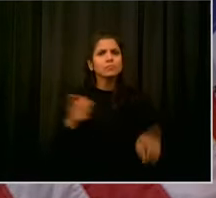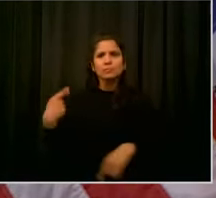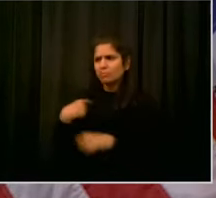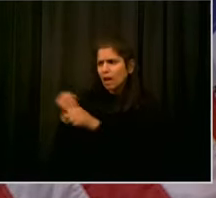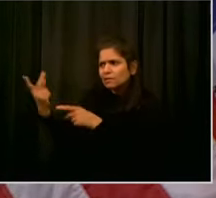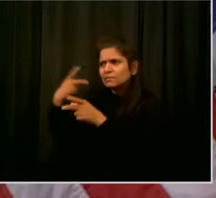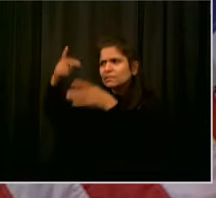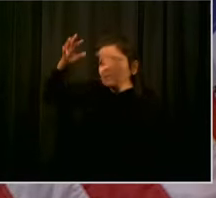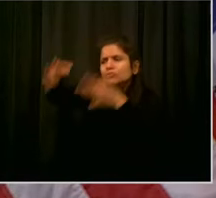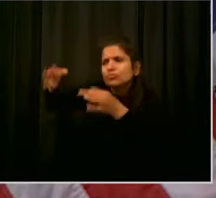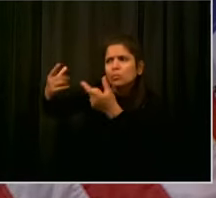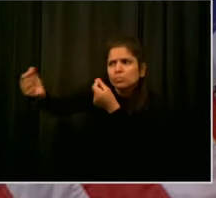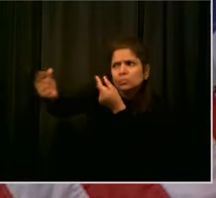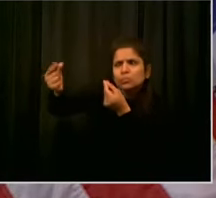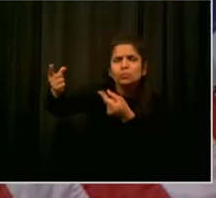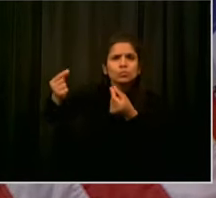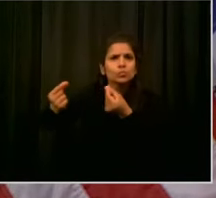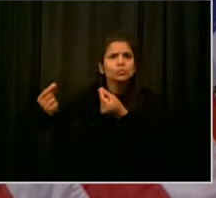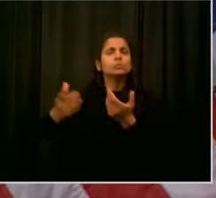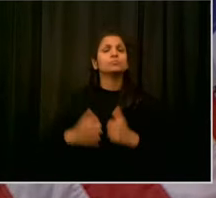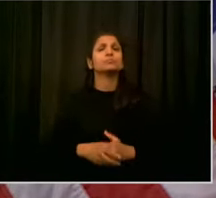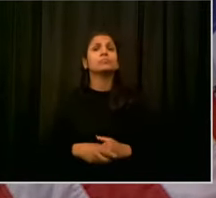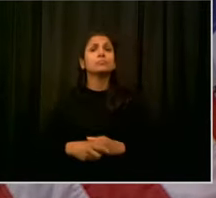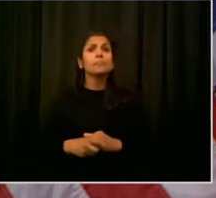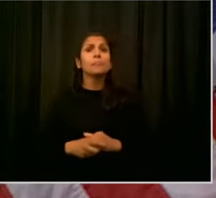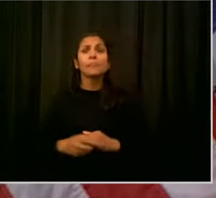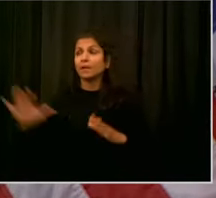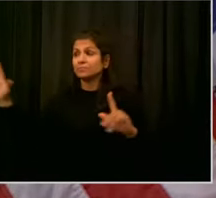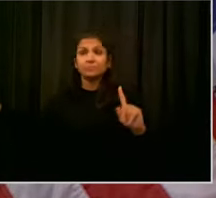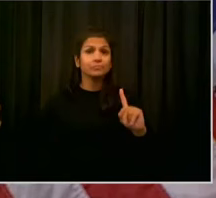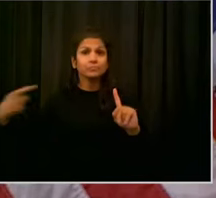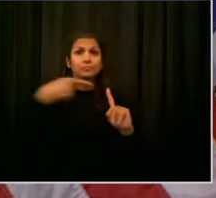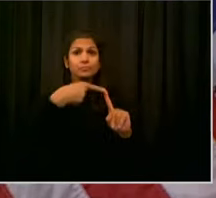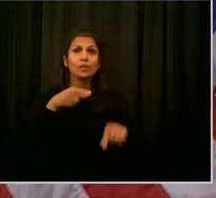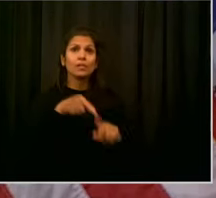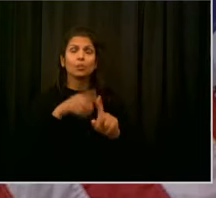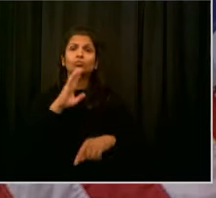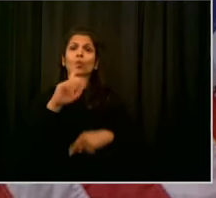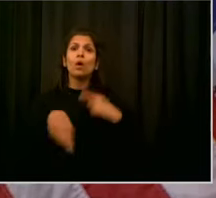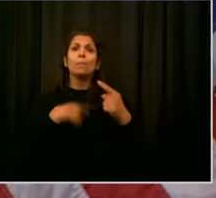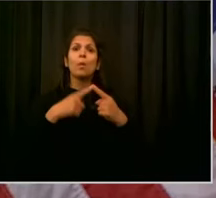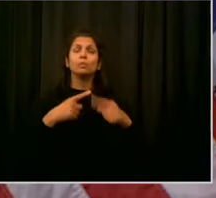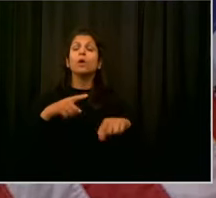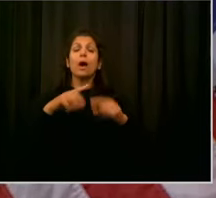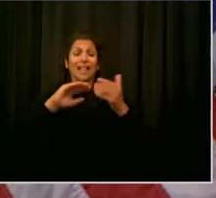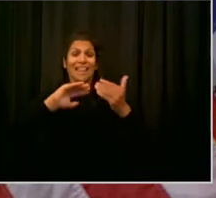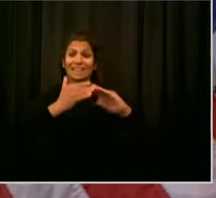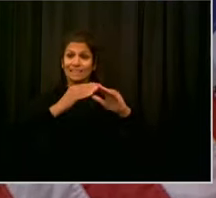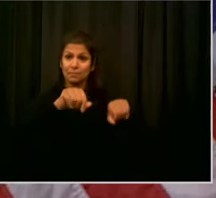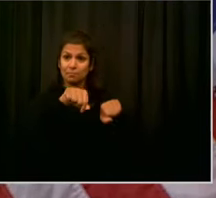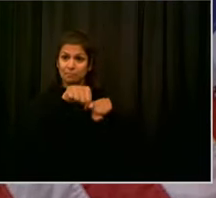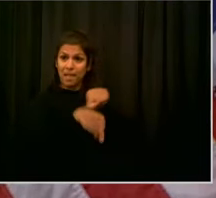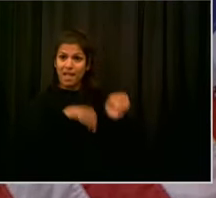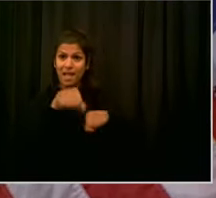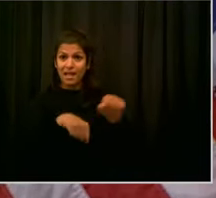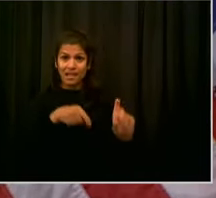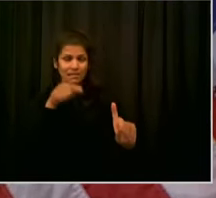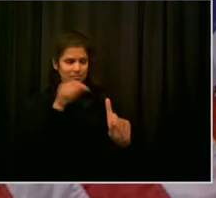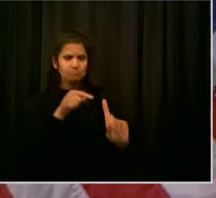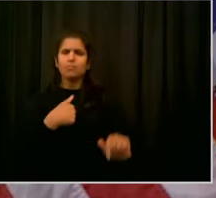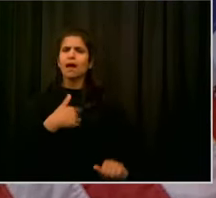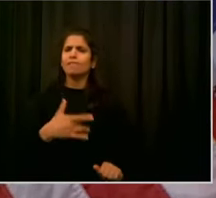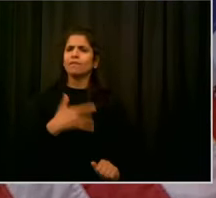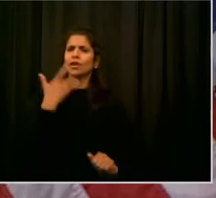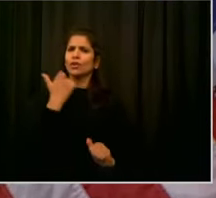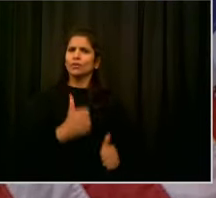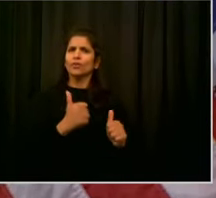Bike idea was a very good one. Now, Commissioner Shea, I've kept it very general, and I know we're dealing with security issues